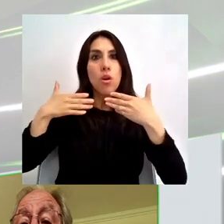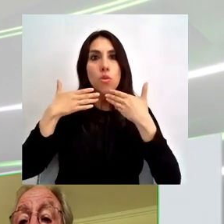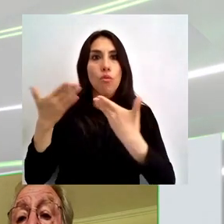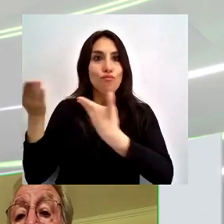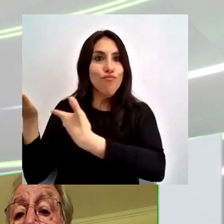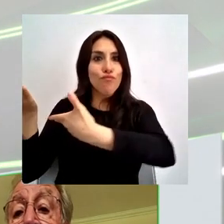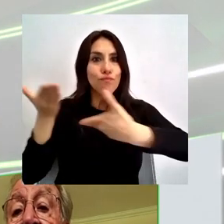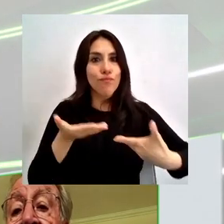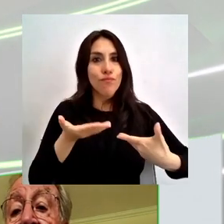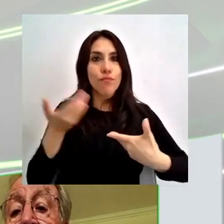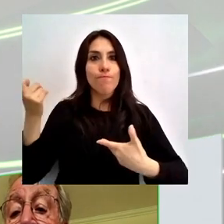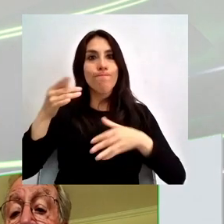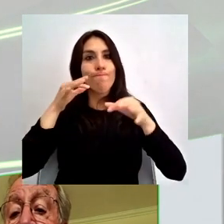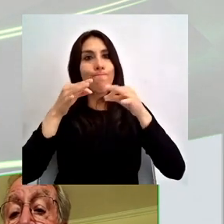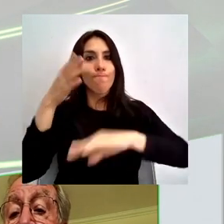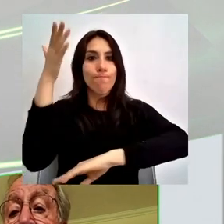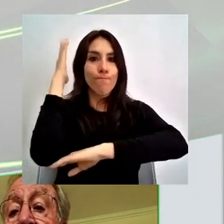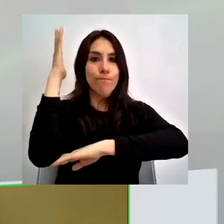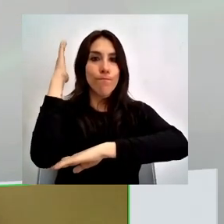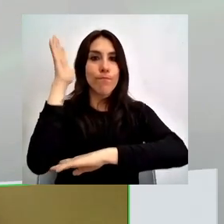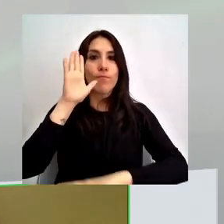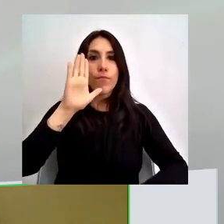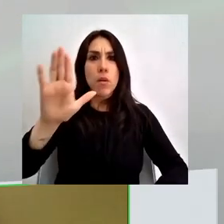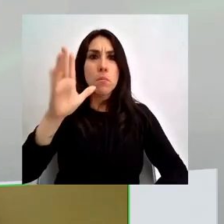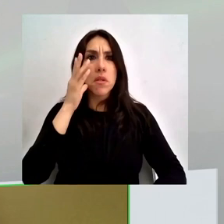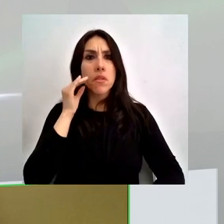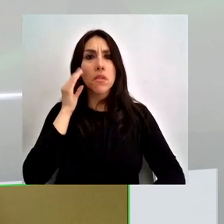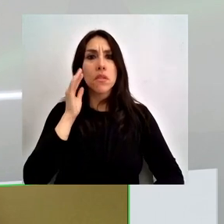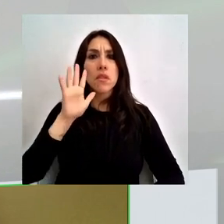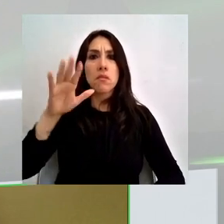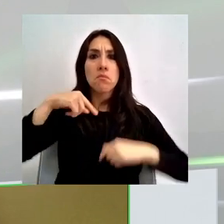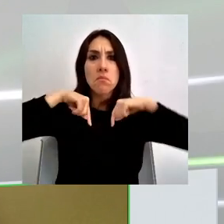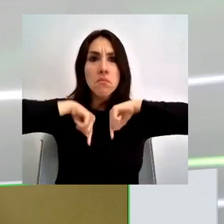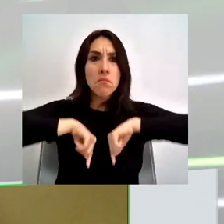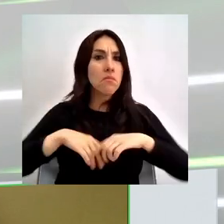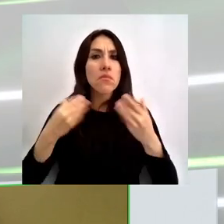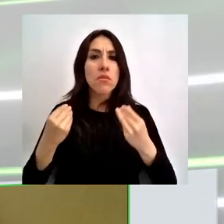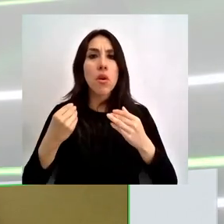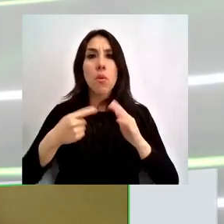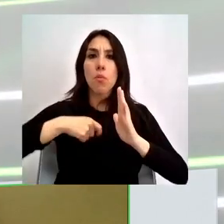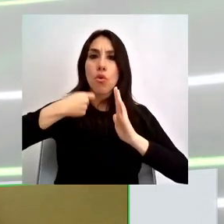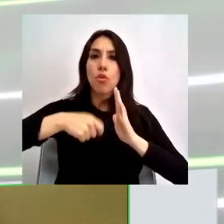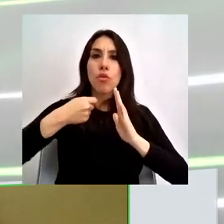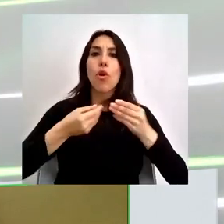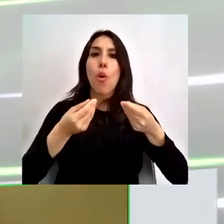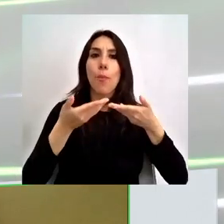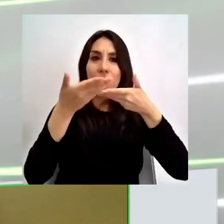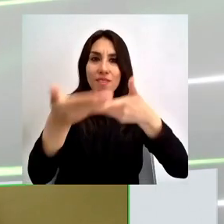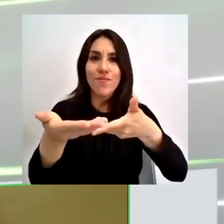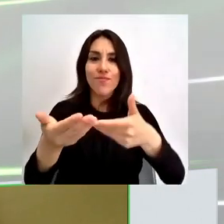grateful that he's able to share his expertise at Zero Projects Conference.